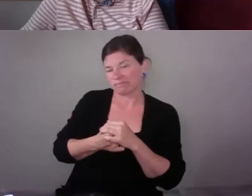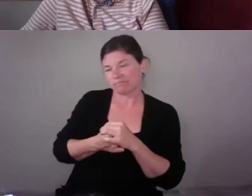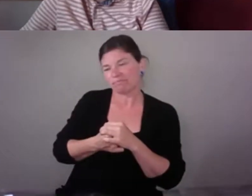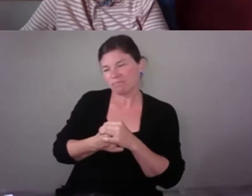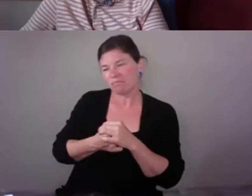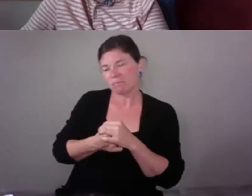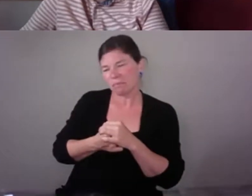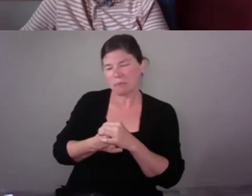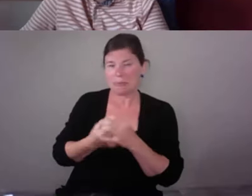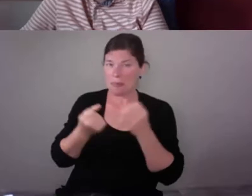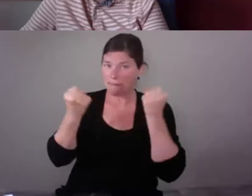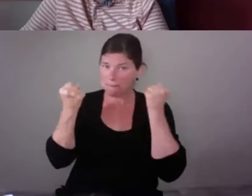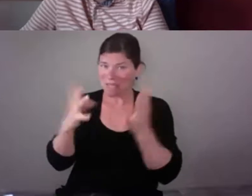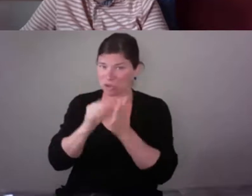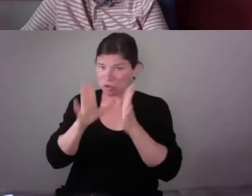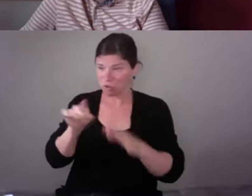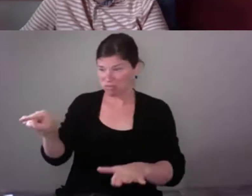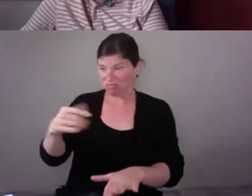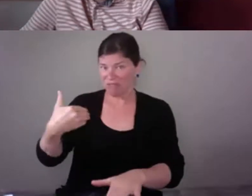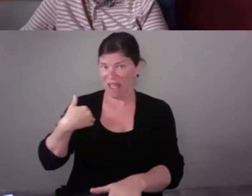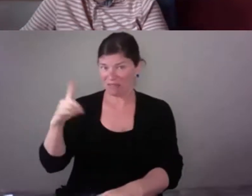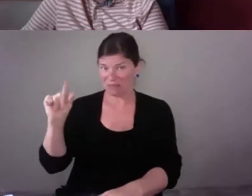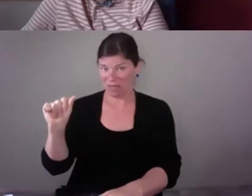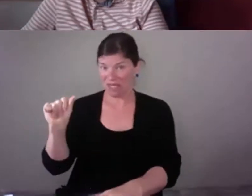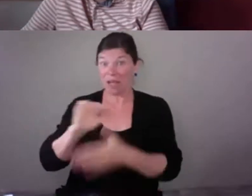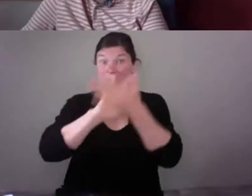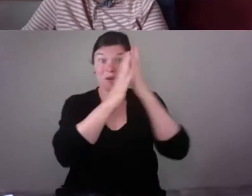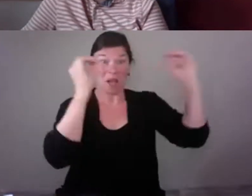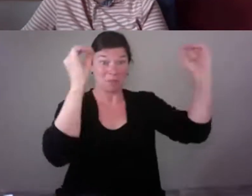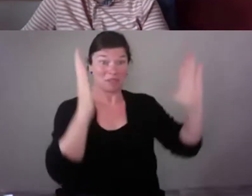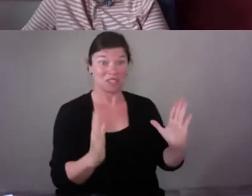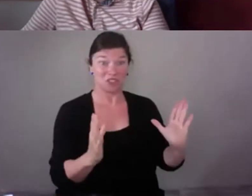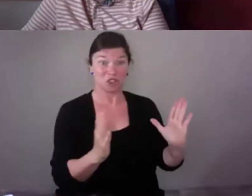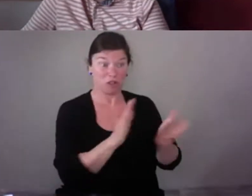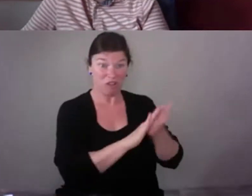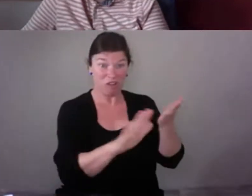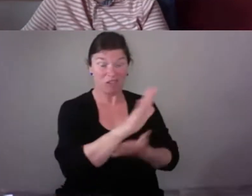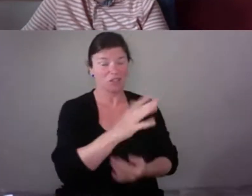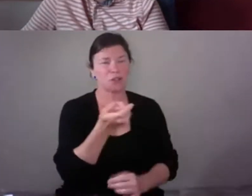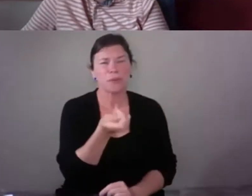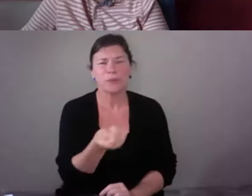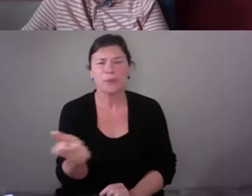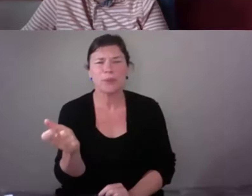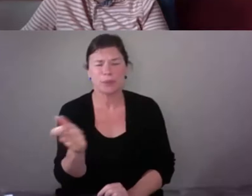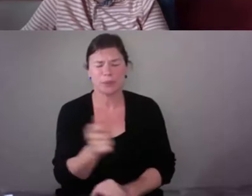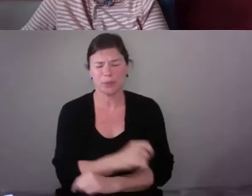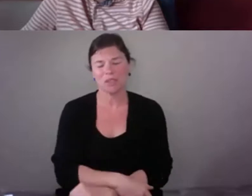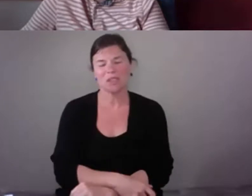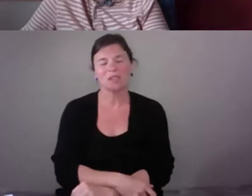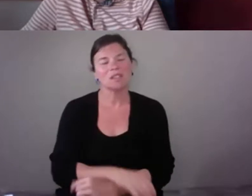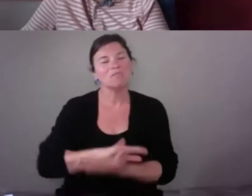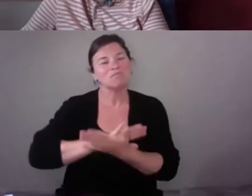with disabilities that are teaching on a college campus, and having a chance for people